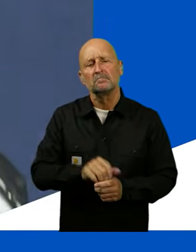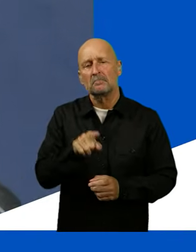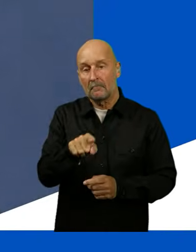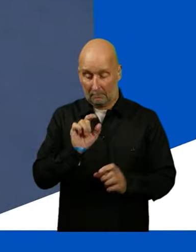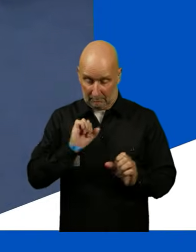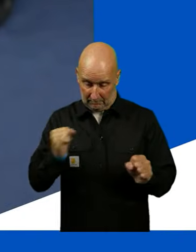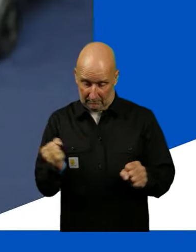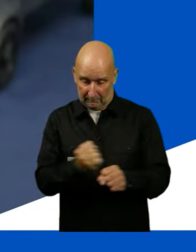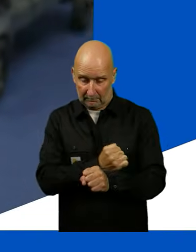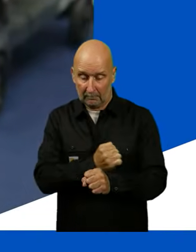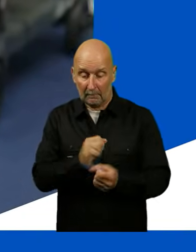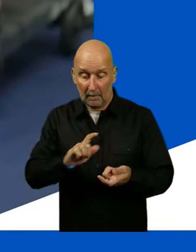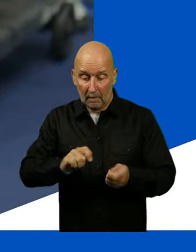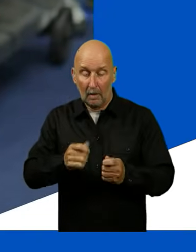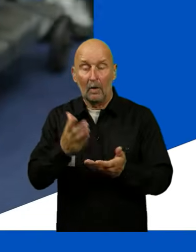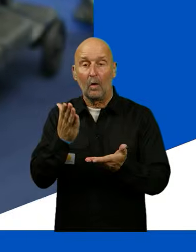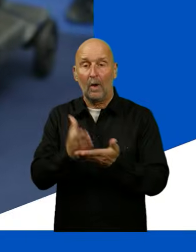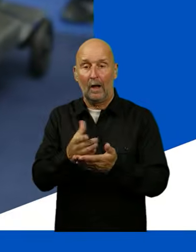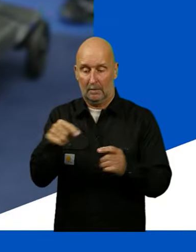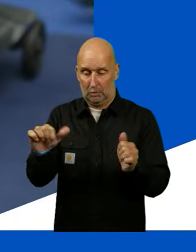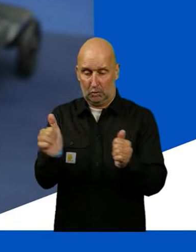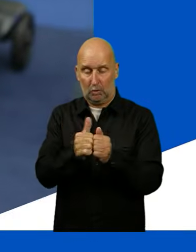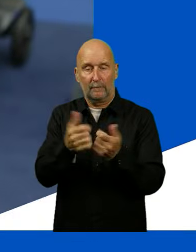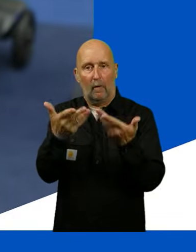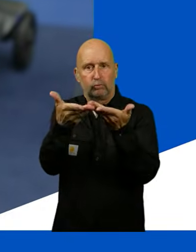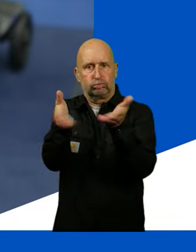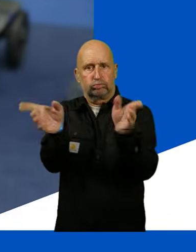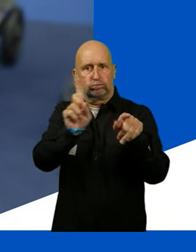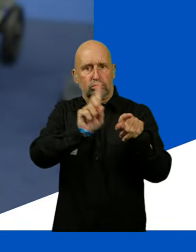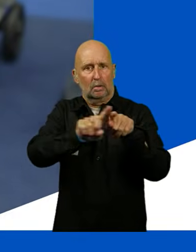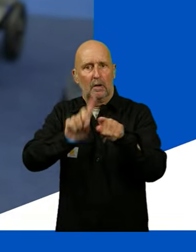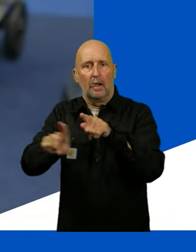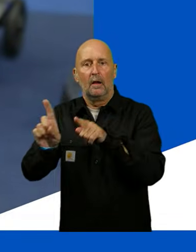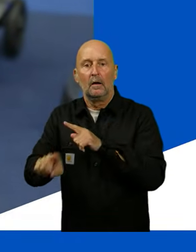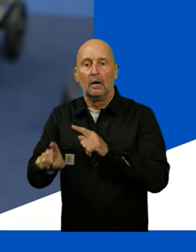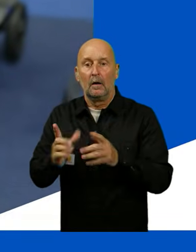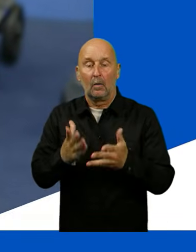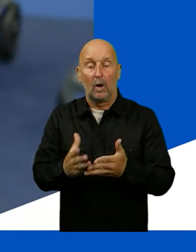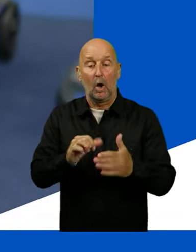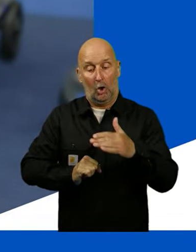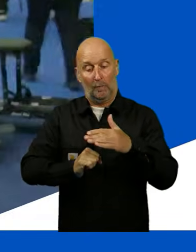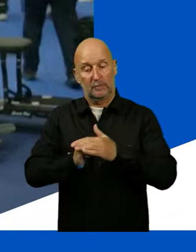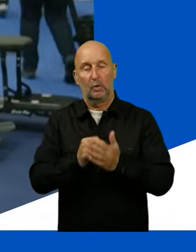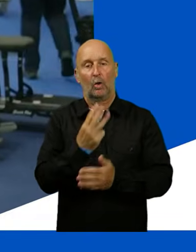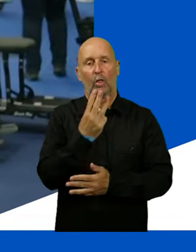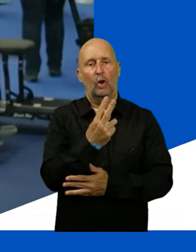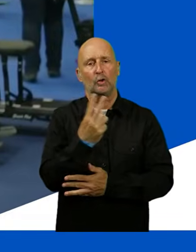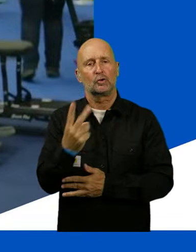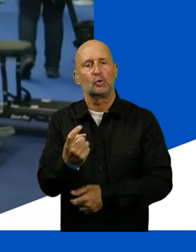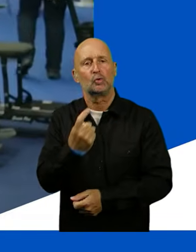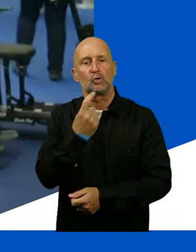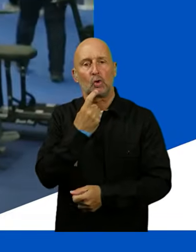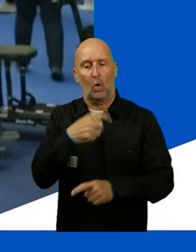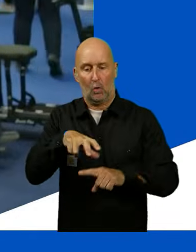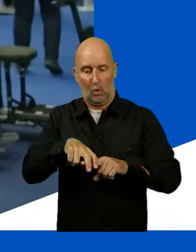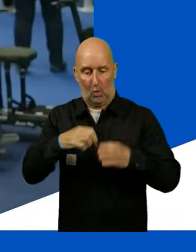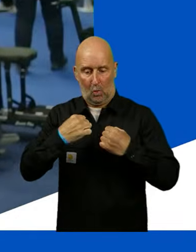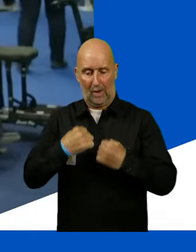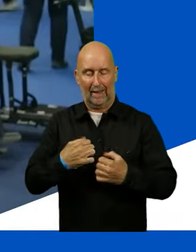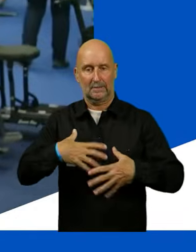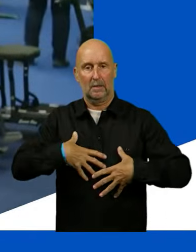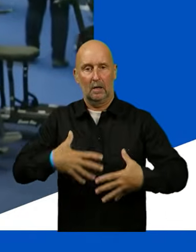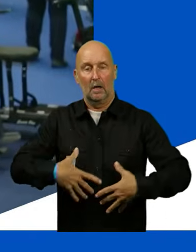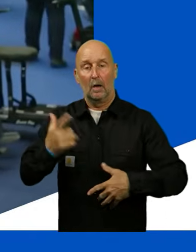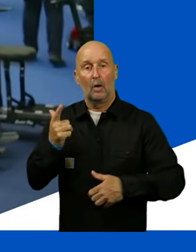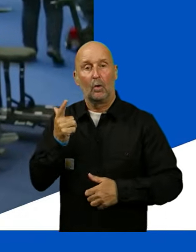trying to cater for wider audiences. This one has a 32 stone weight capacity. Right. And also it's got a 37-mile